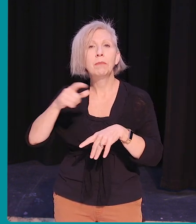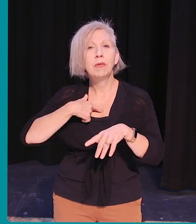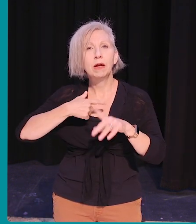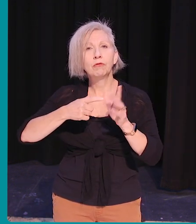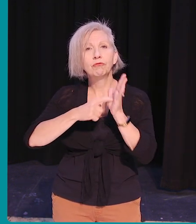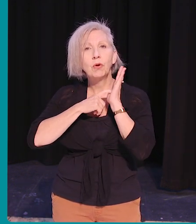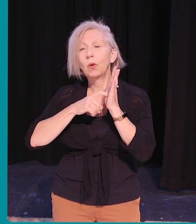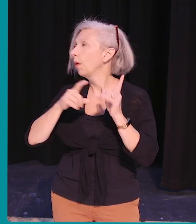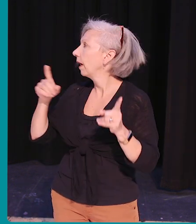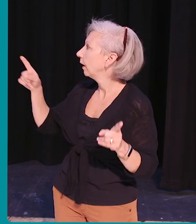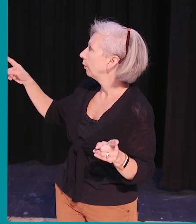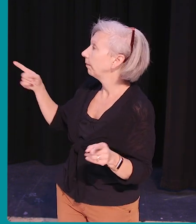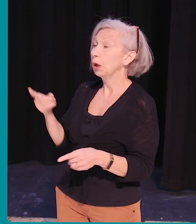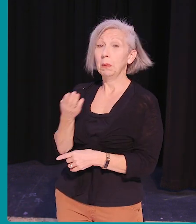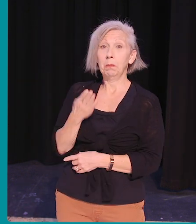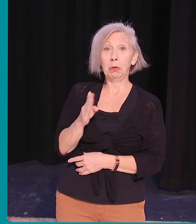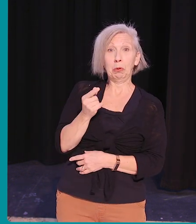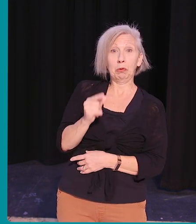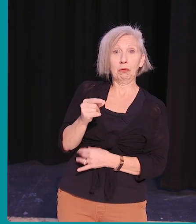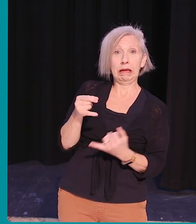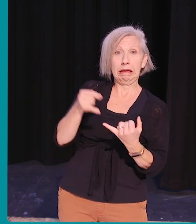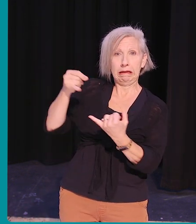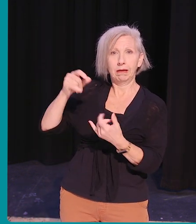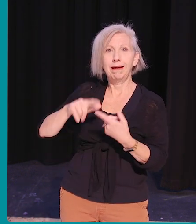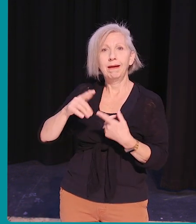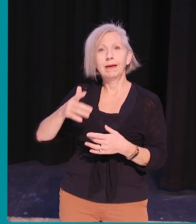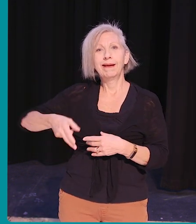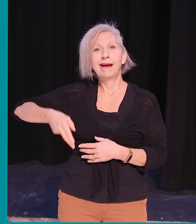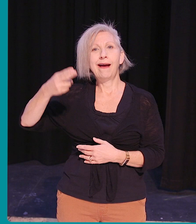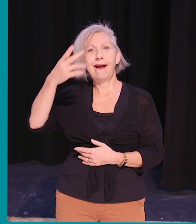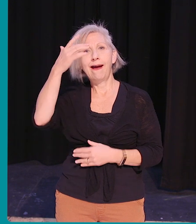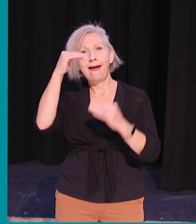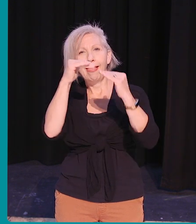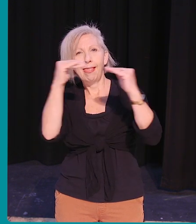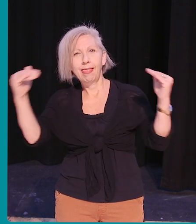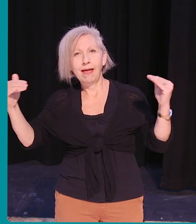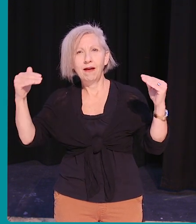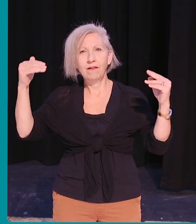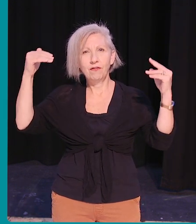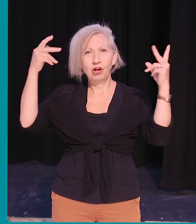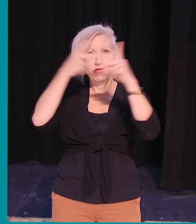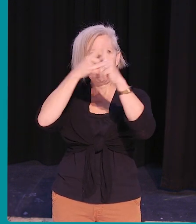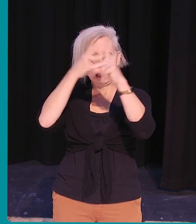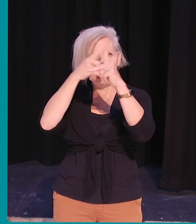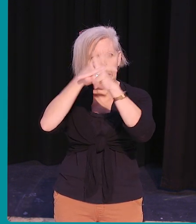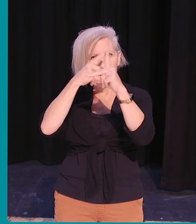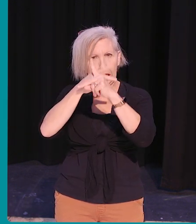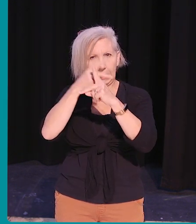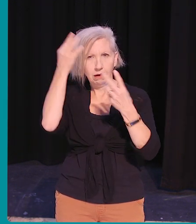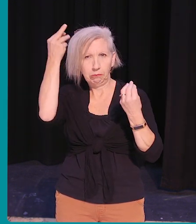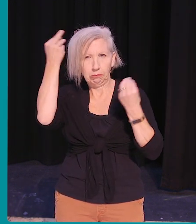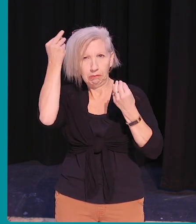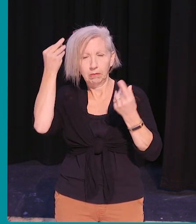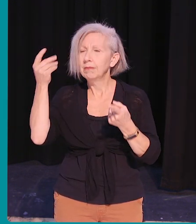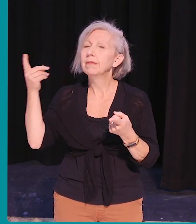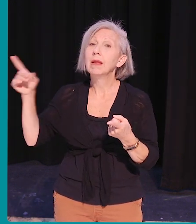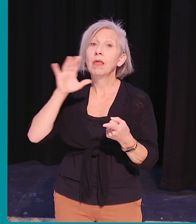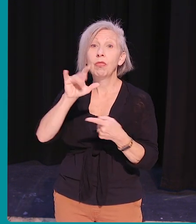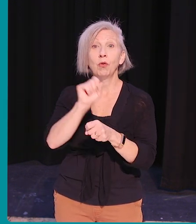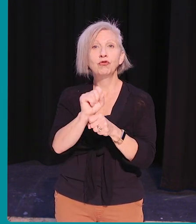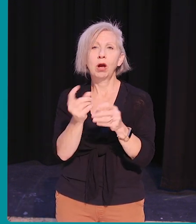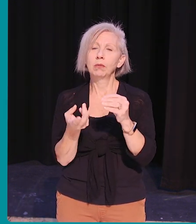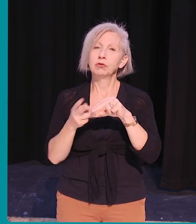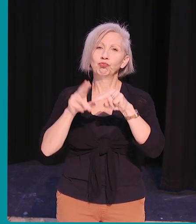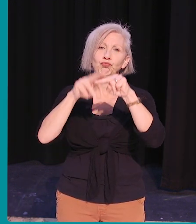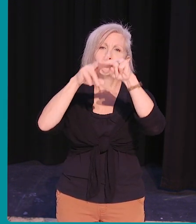and green lines on the graph, the number of jobs that have been available to you over the past few days have continued to grow steadily. You've got lots of great employment opportunities if you do